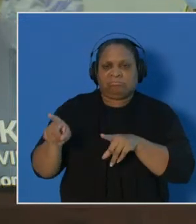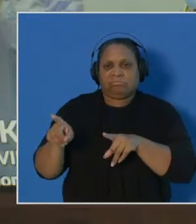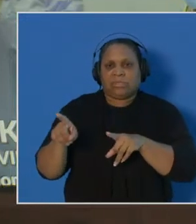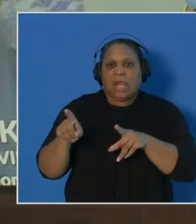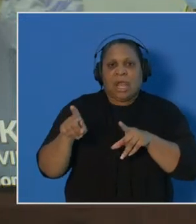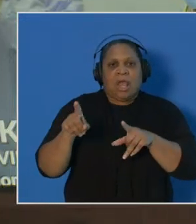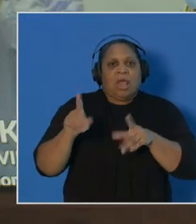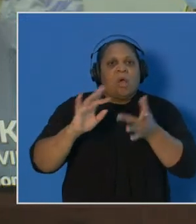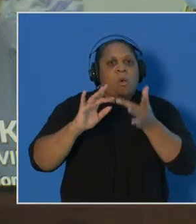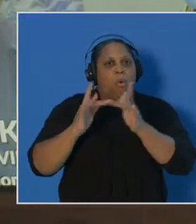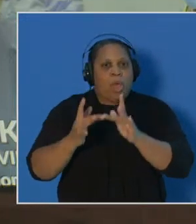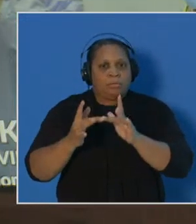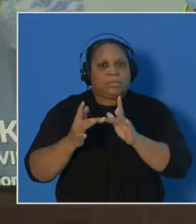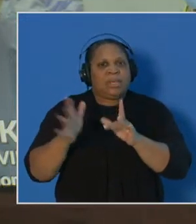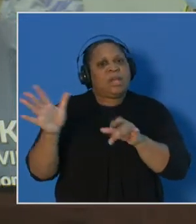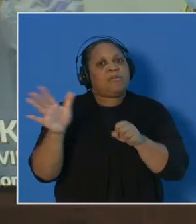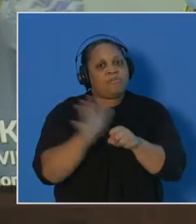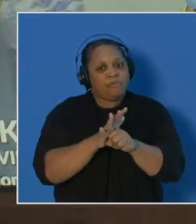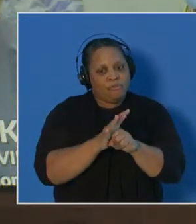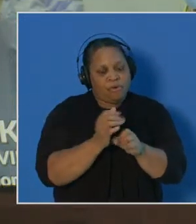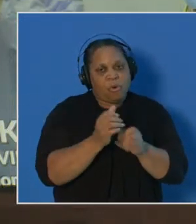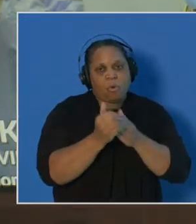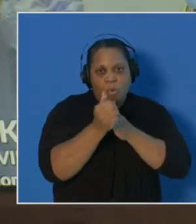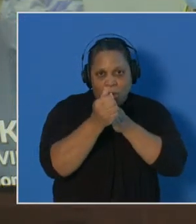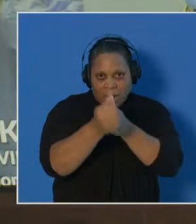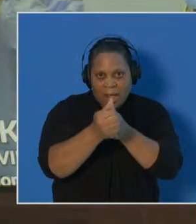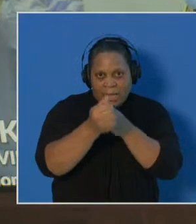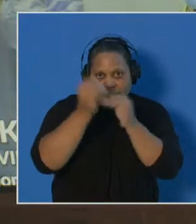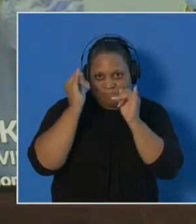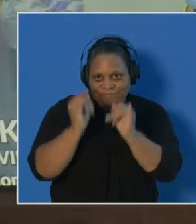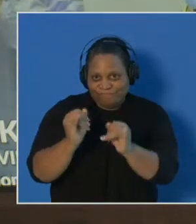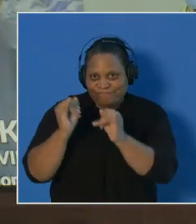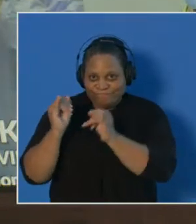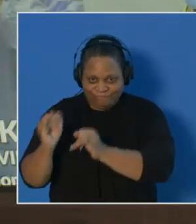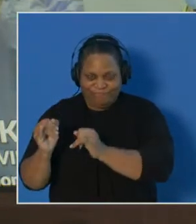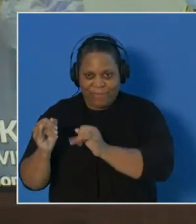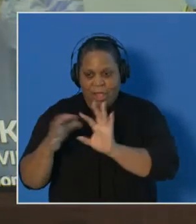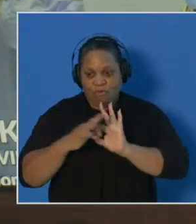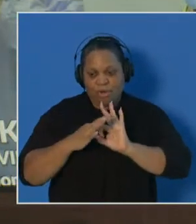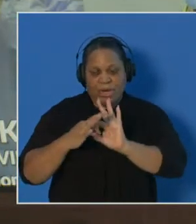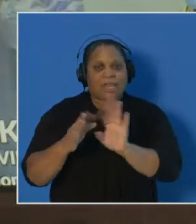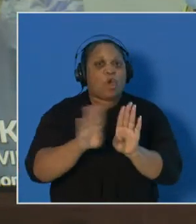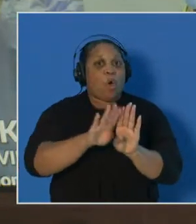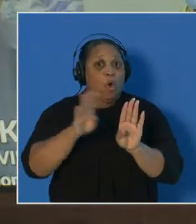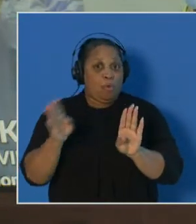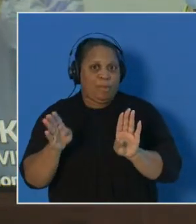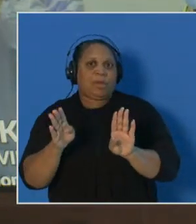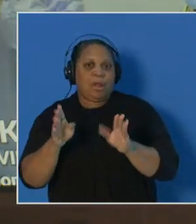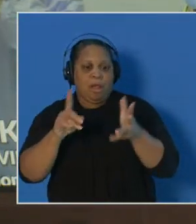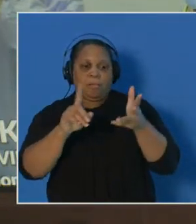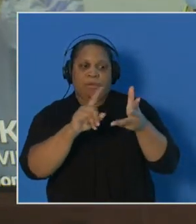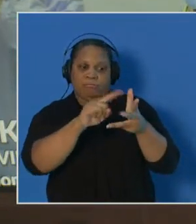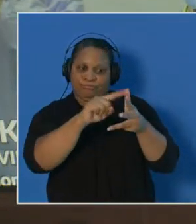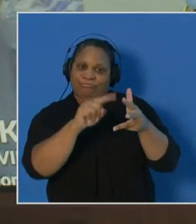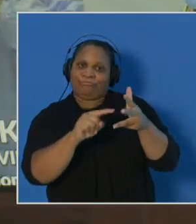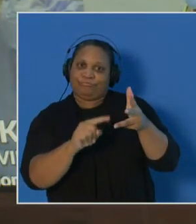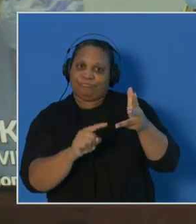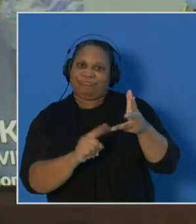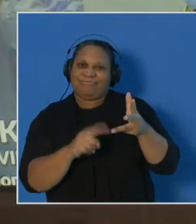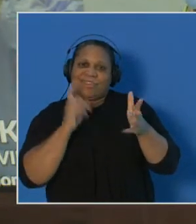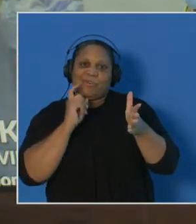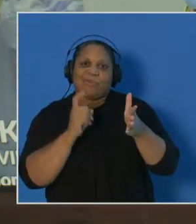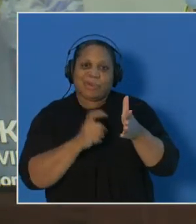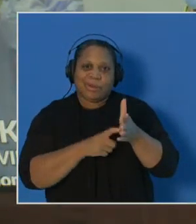the website for full guidance as it relates to the opening up and the different phases. We recognize that the days are